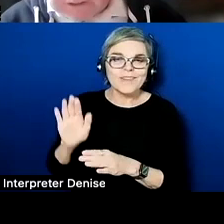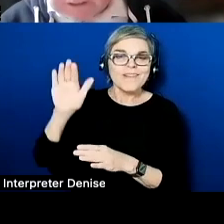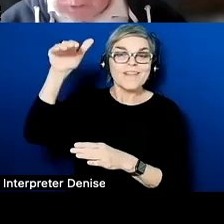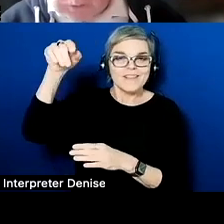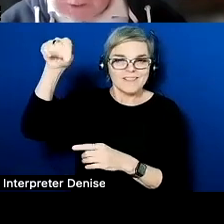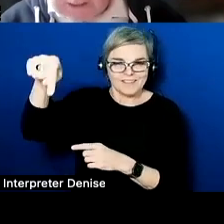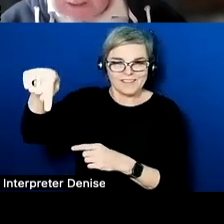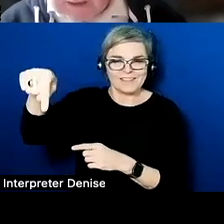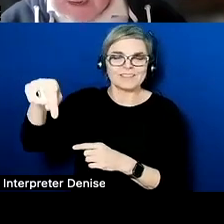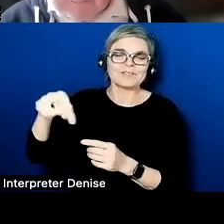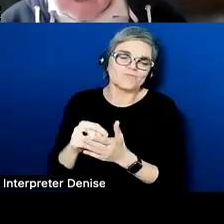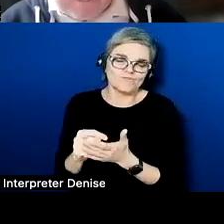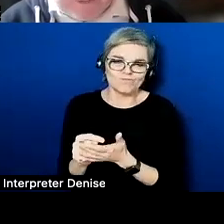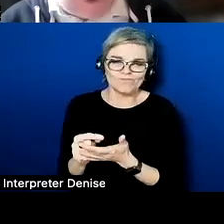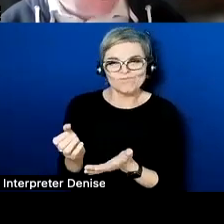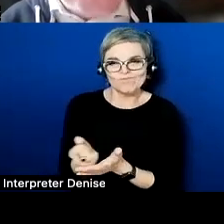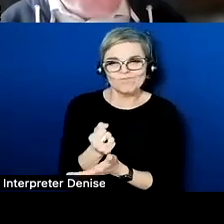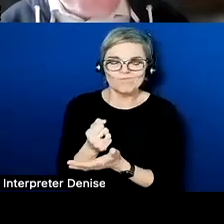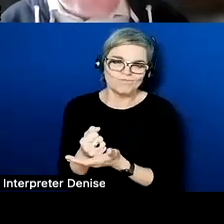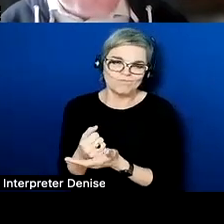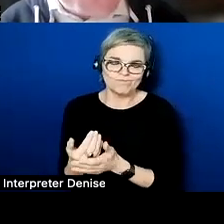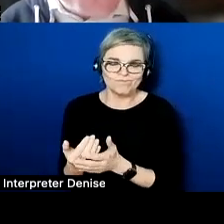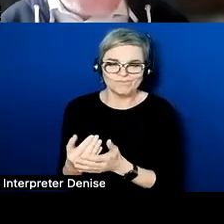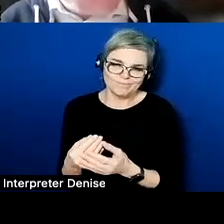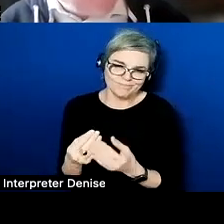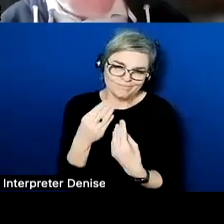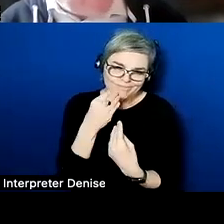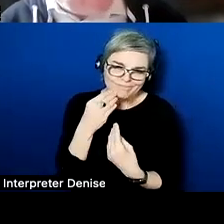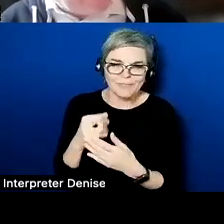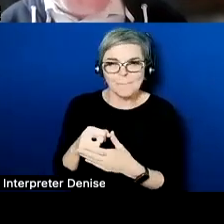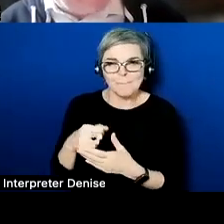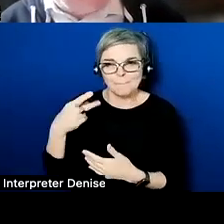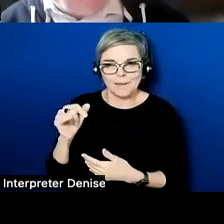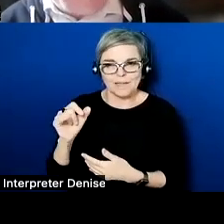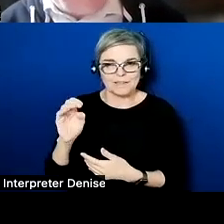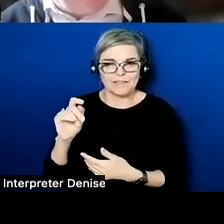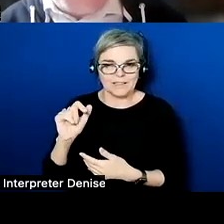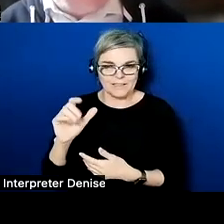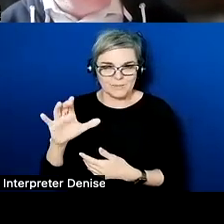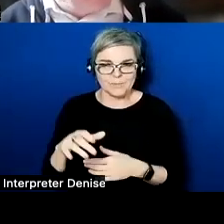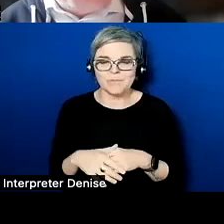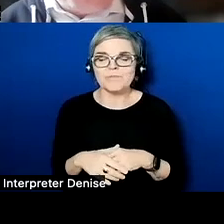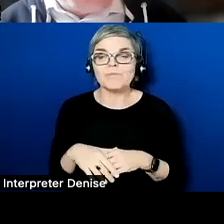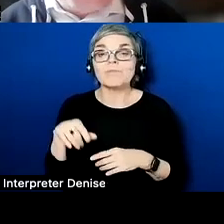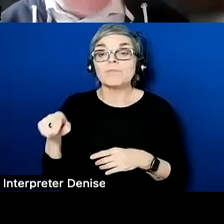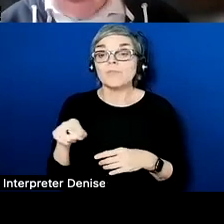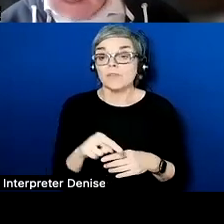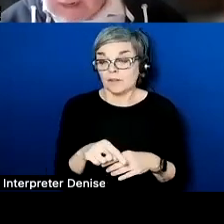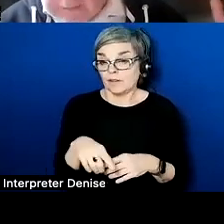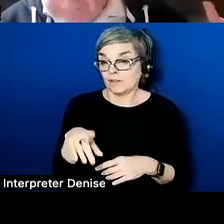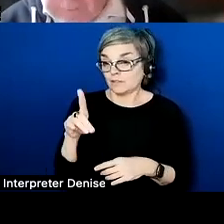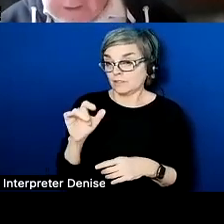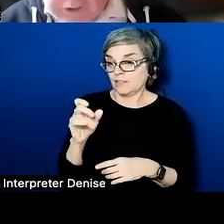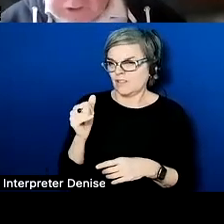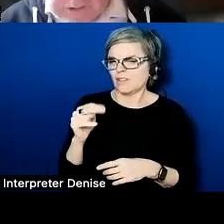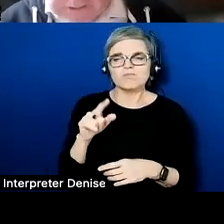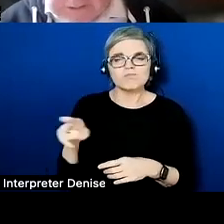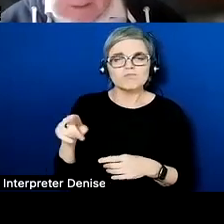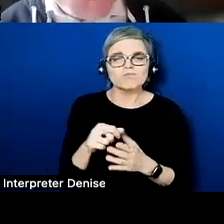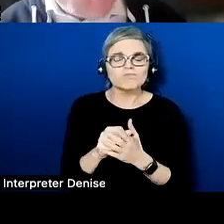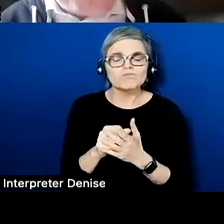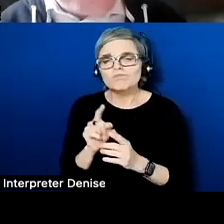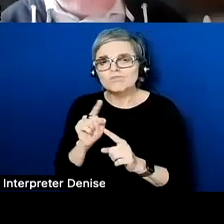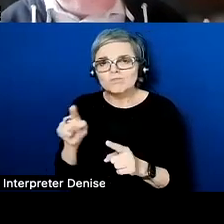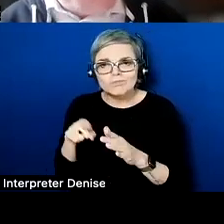out exploring the beach. But when we're out doing these things, we often use language like